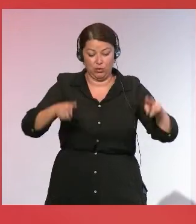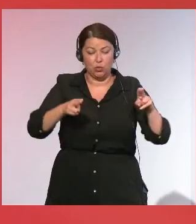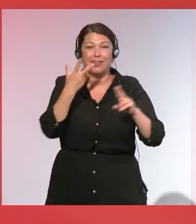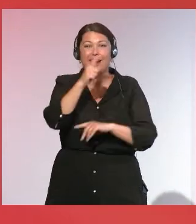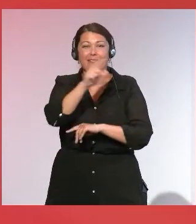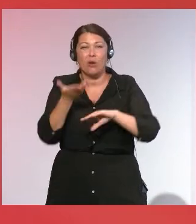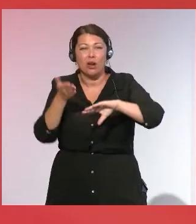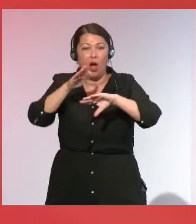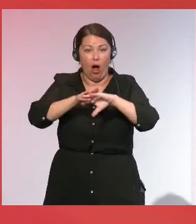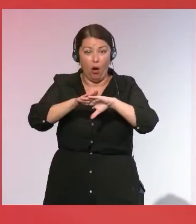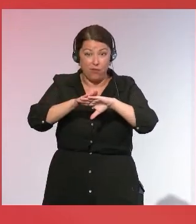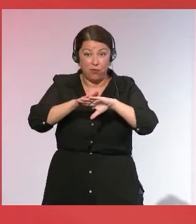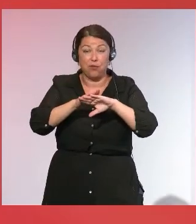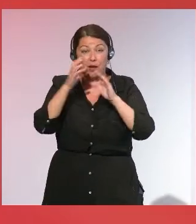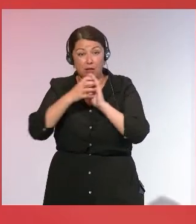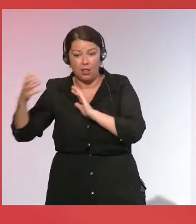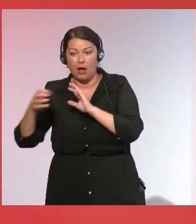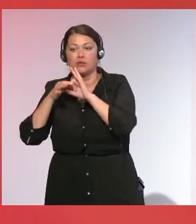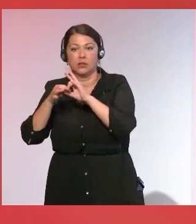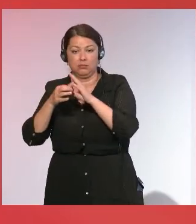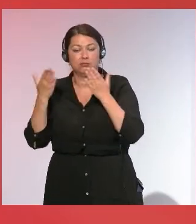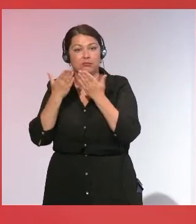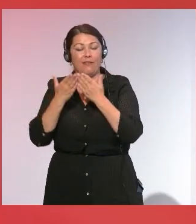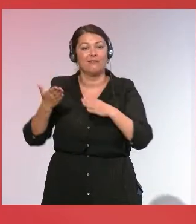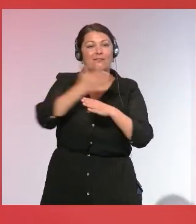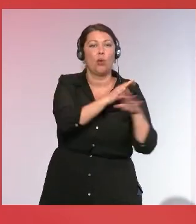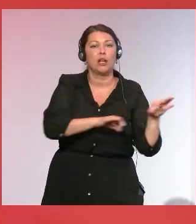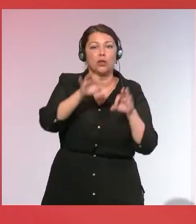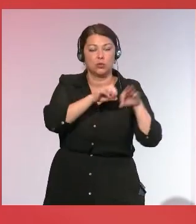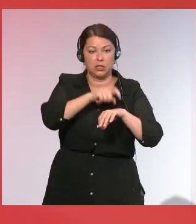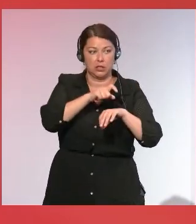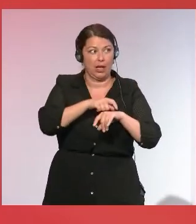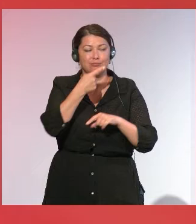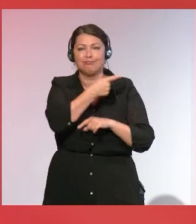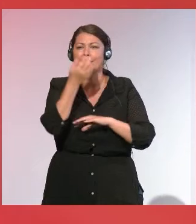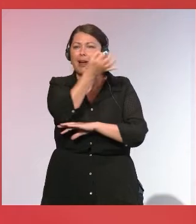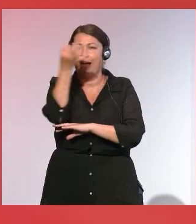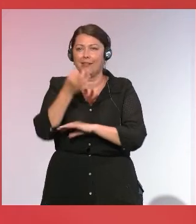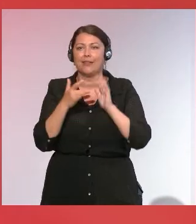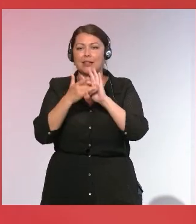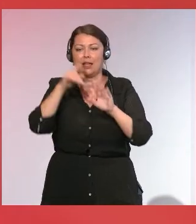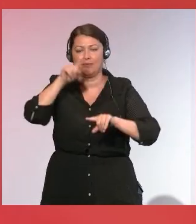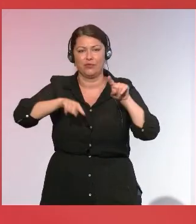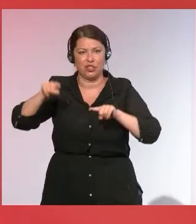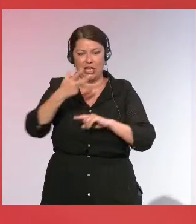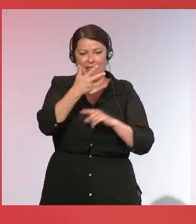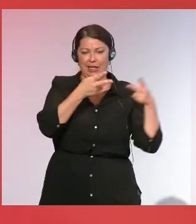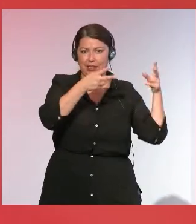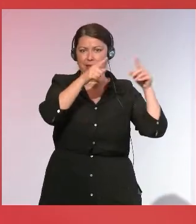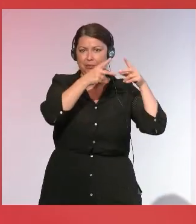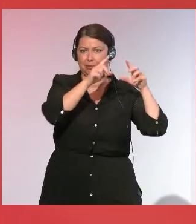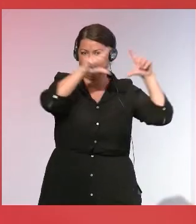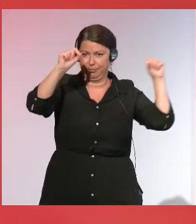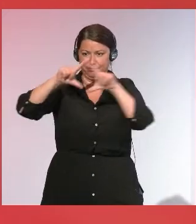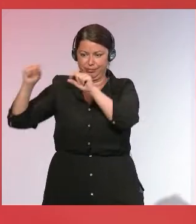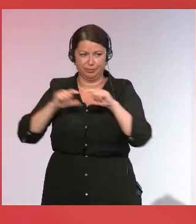that's the second graph, that growing season will continue to increase by 20, 30, 40